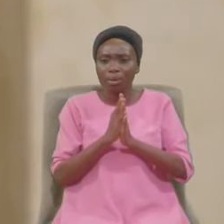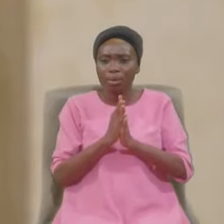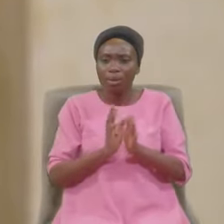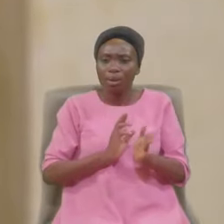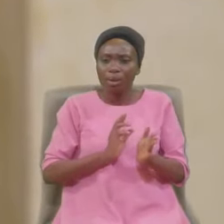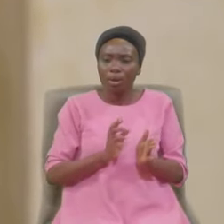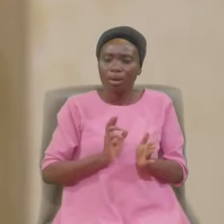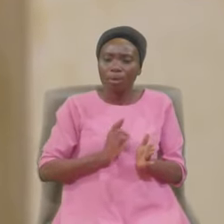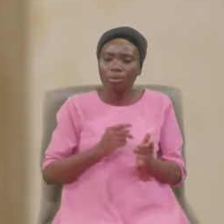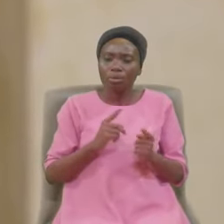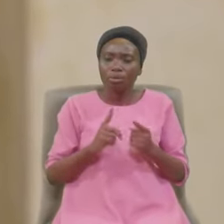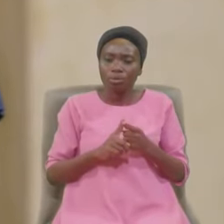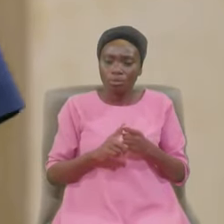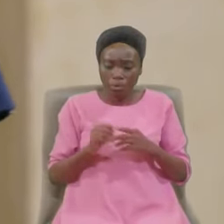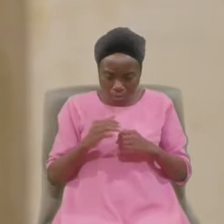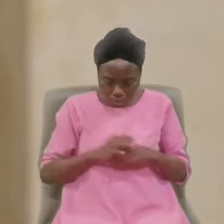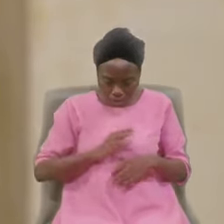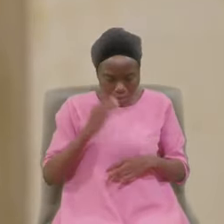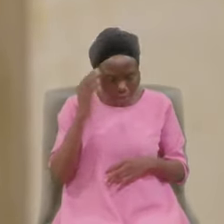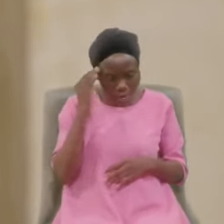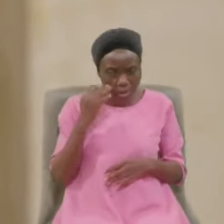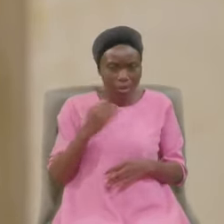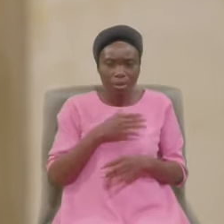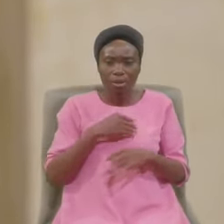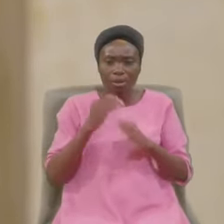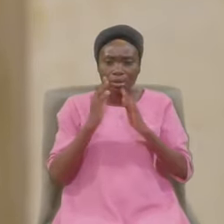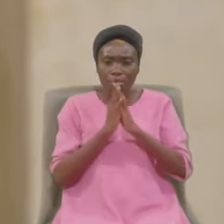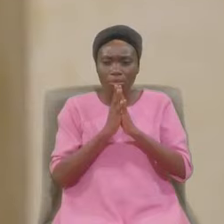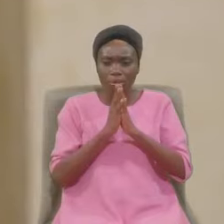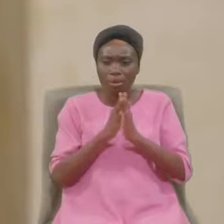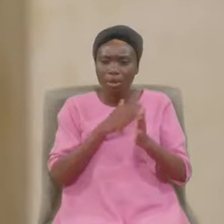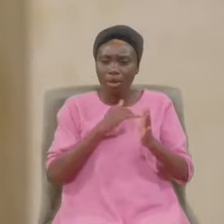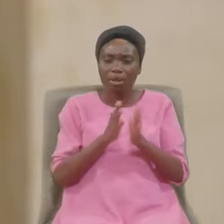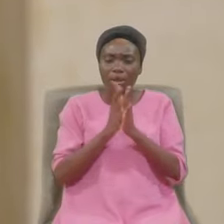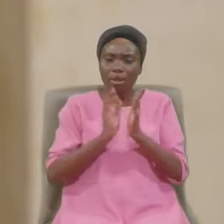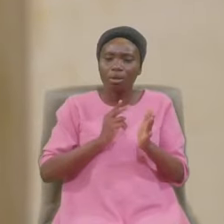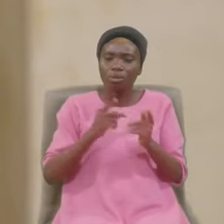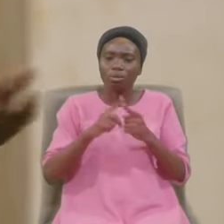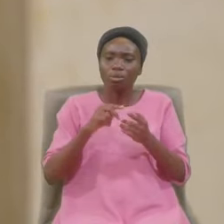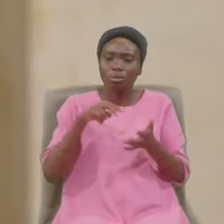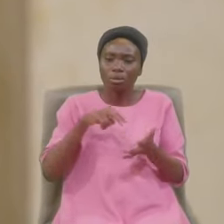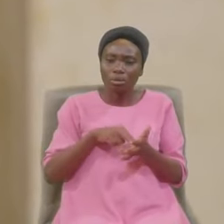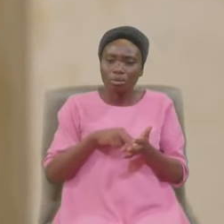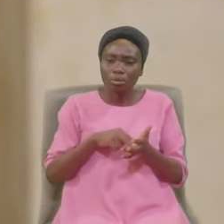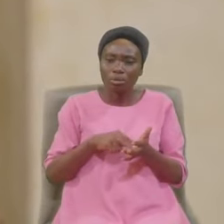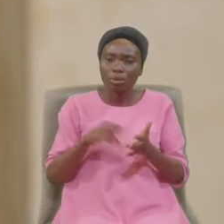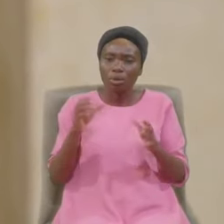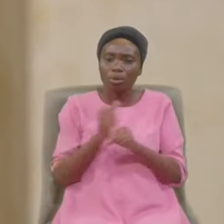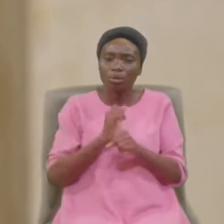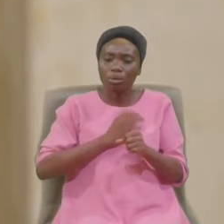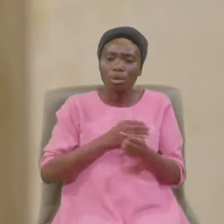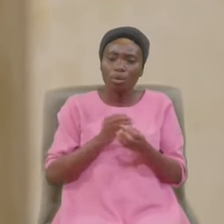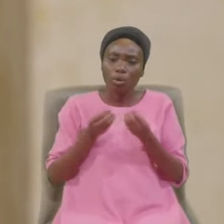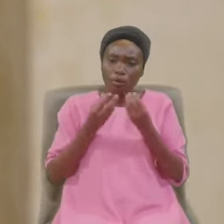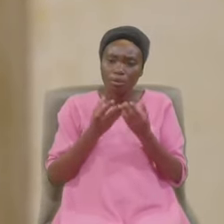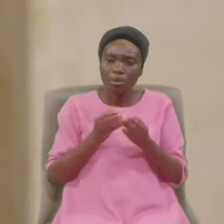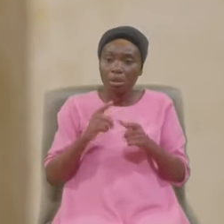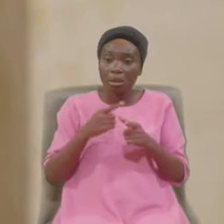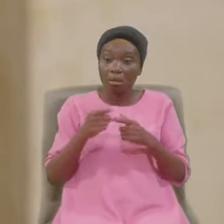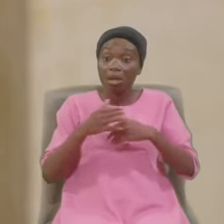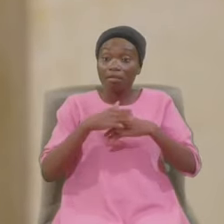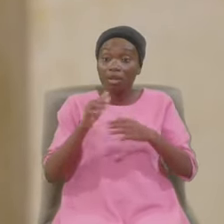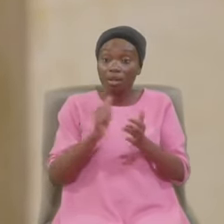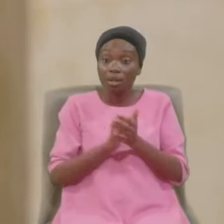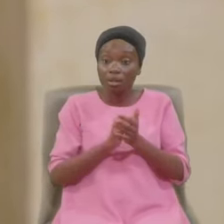to bend our heads, and he prayed, and he asked us to stand up, that they should collect our information. Then he said after